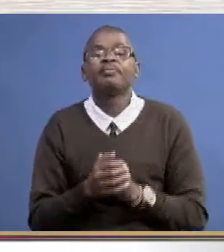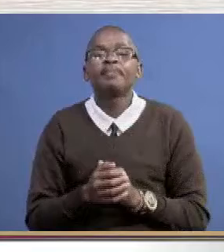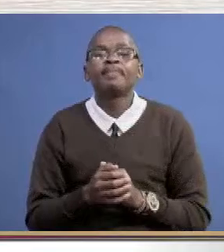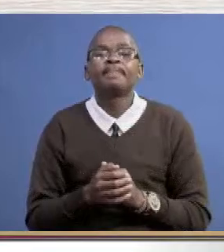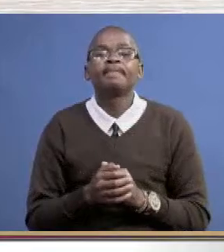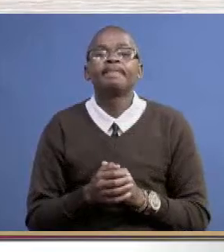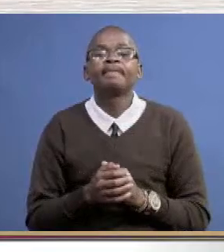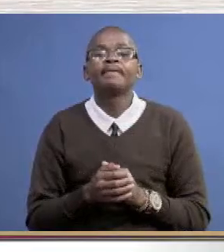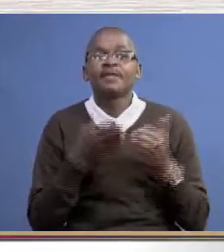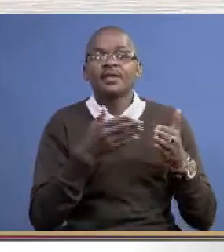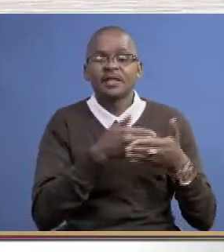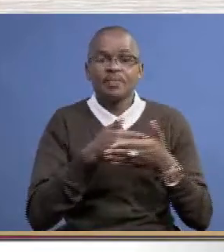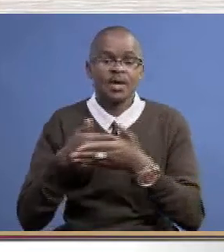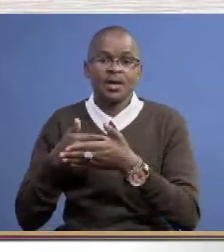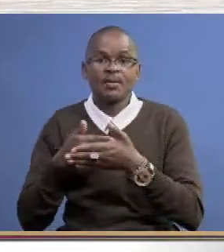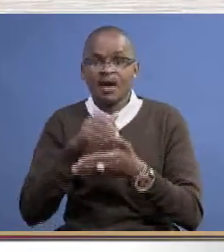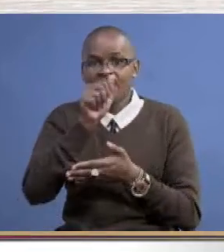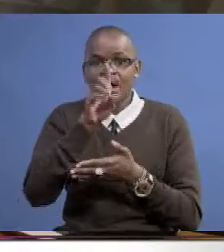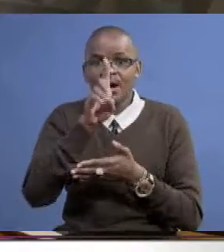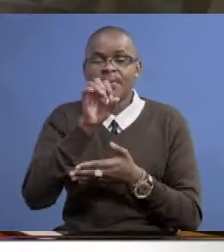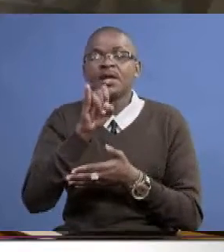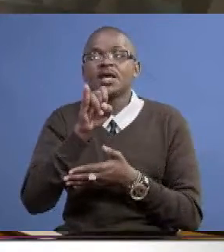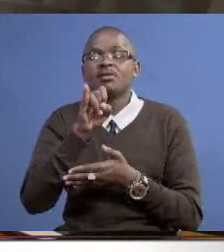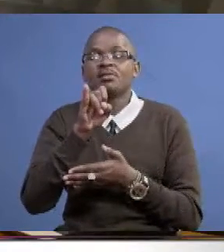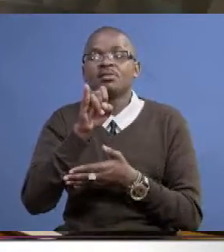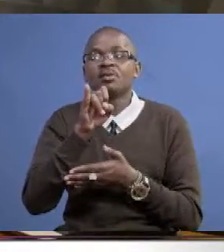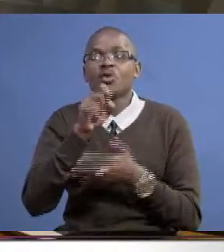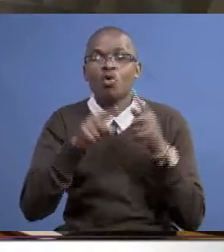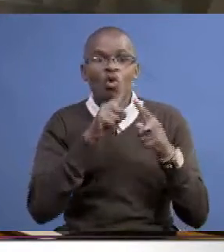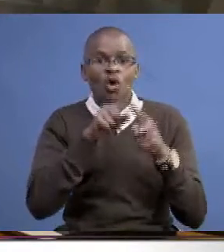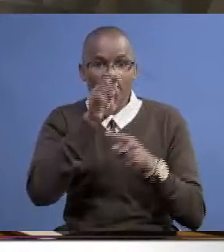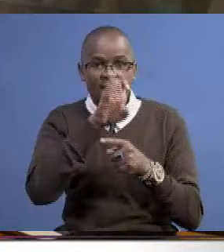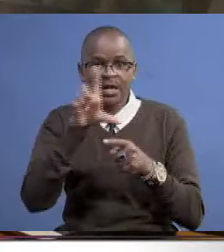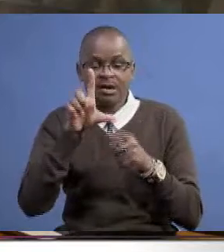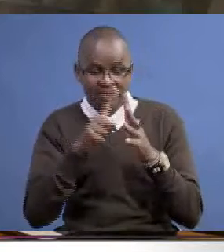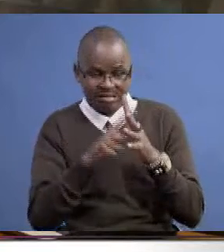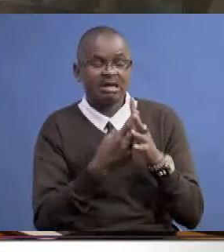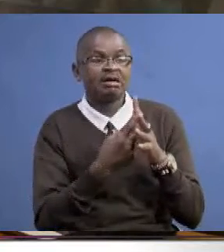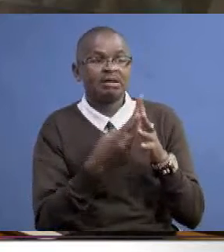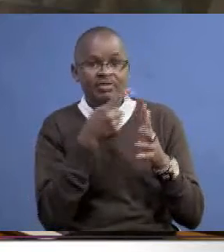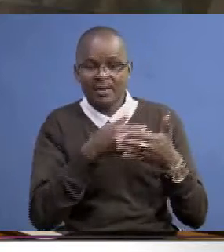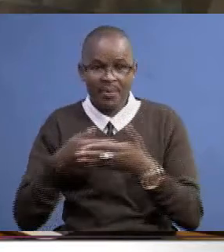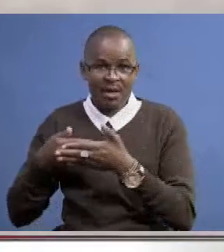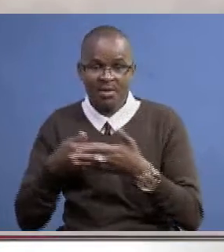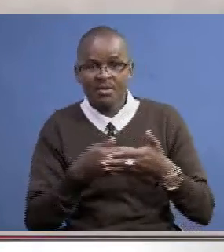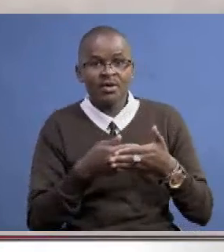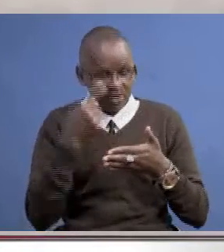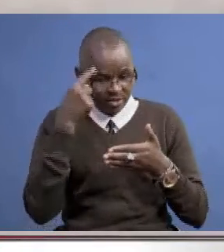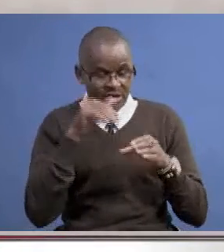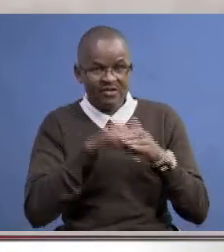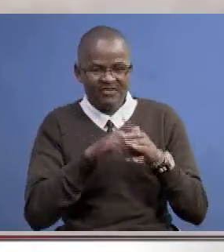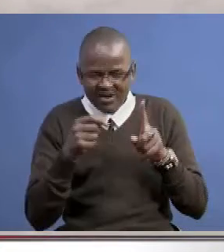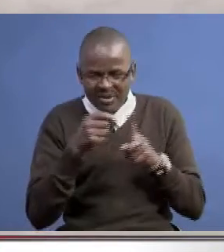This baby is called Farhan Abdi Diyat. And when teleconsultation begins, fragile baby Abdi cannot hold the